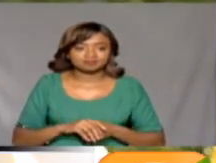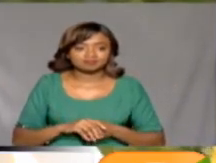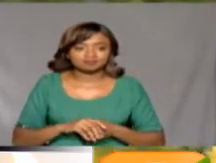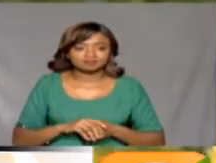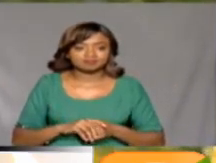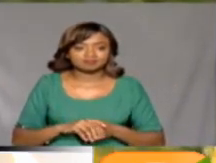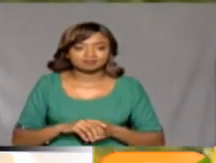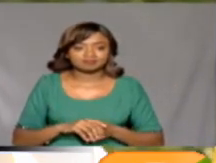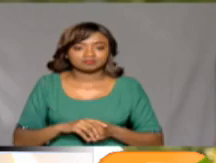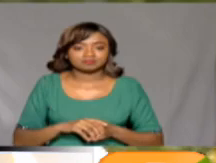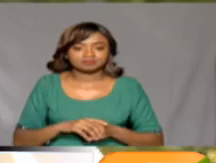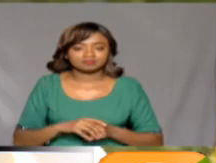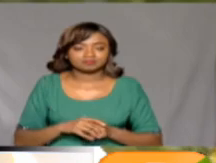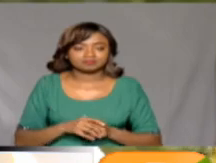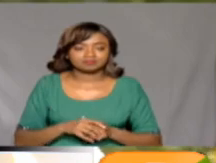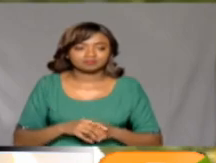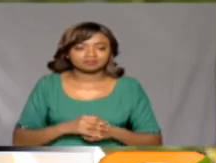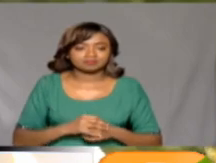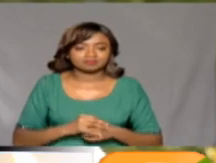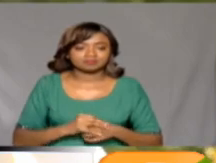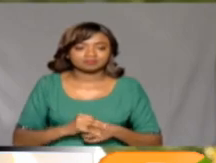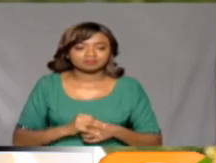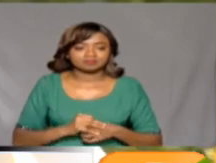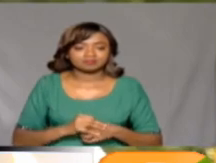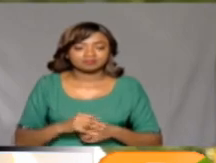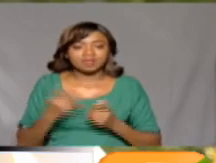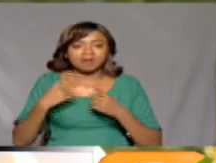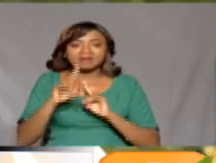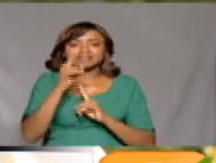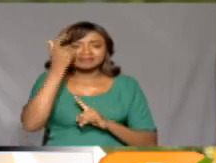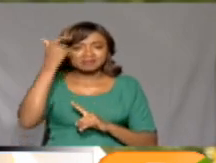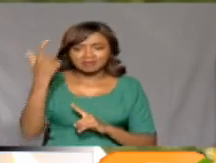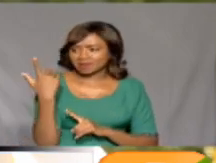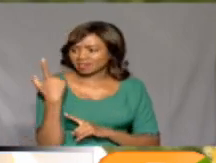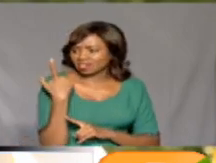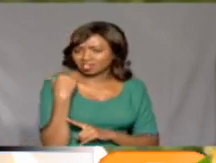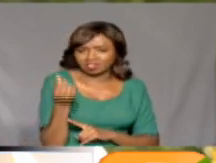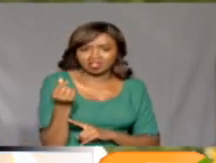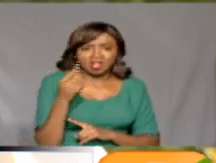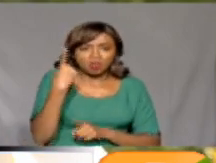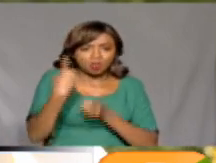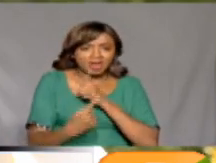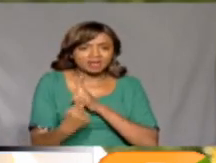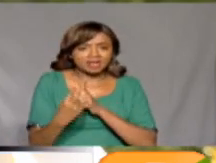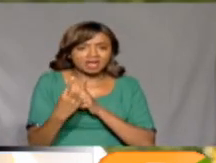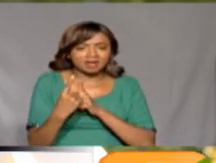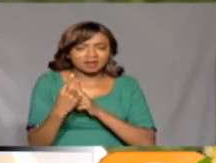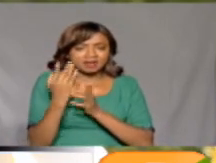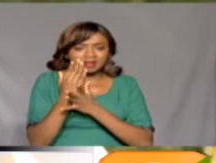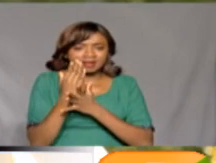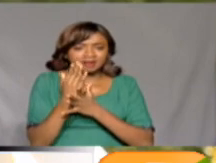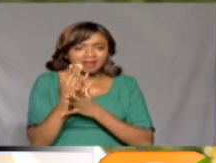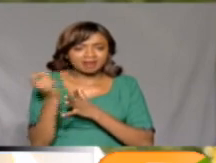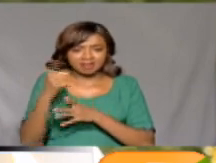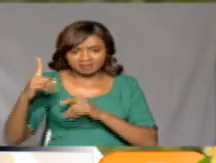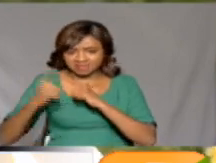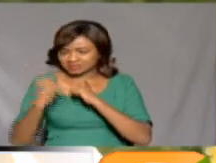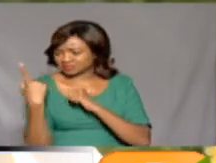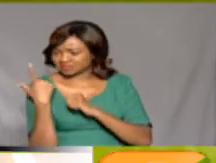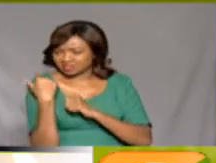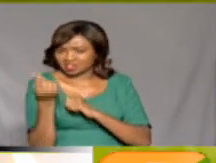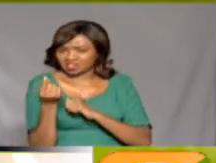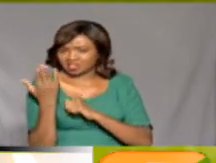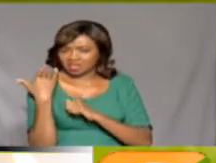more than me. You attempted to see him in Kabarak, and there were many reports about what actually happened that